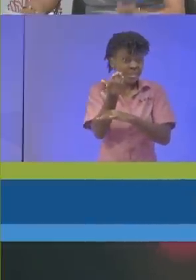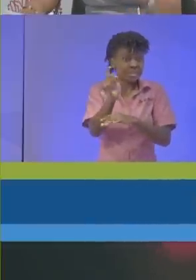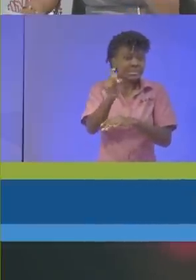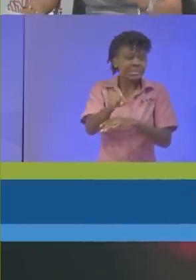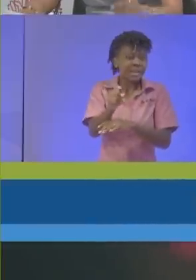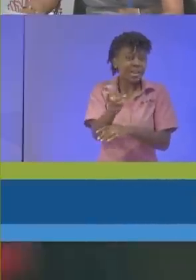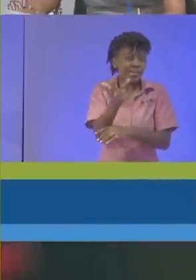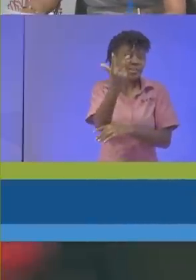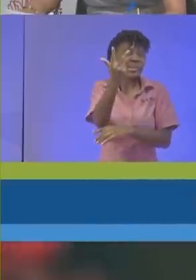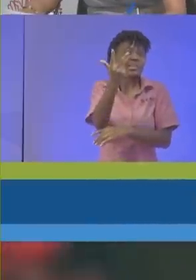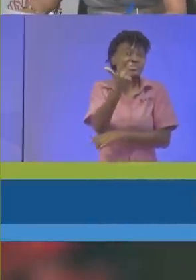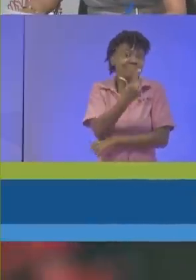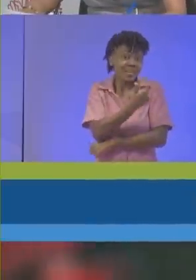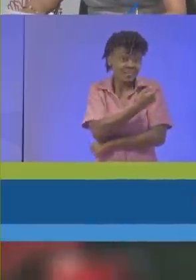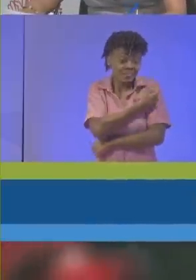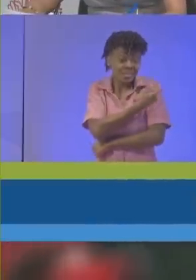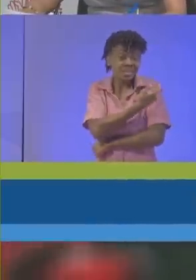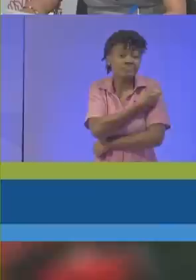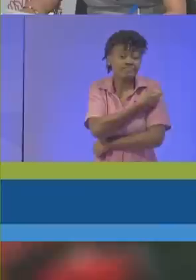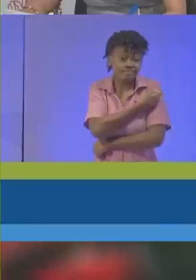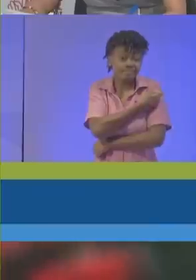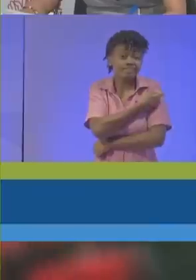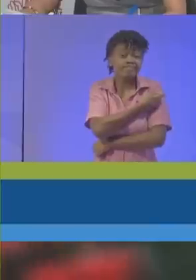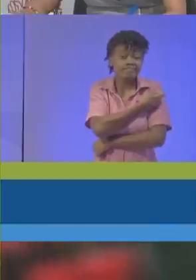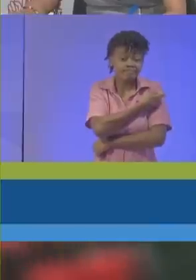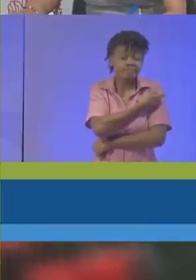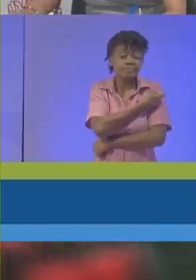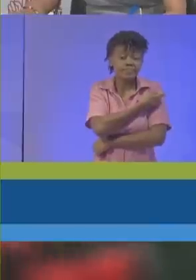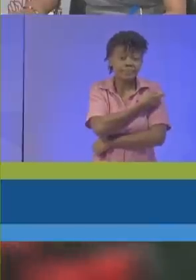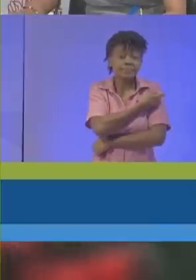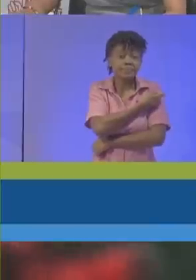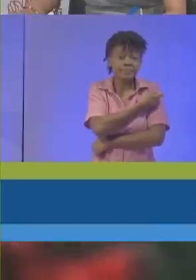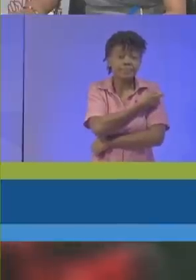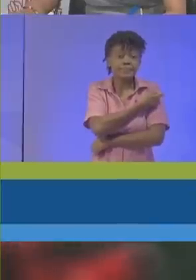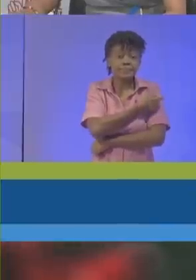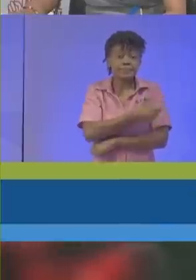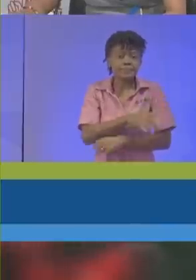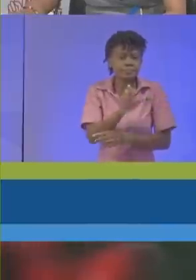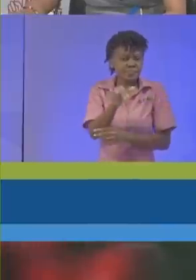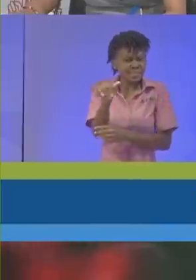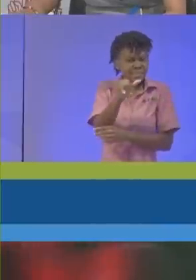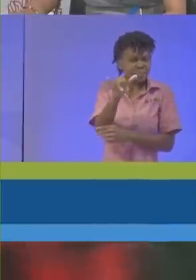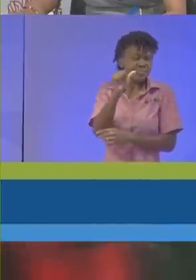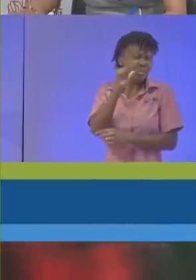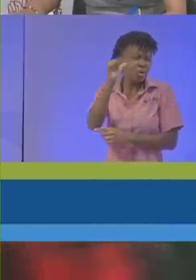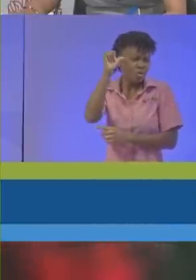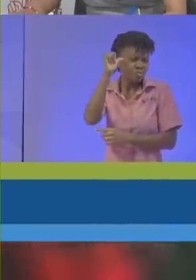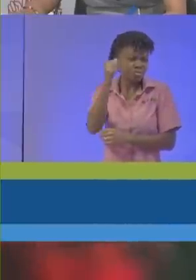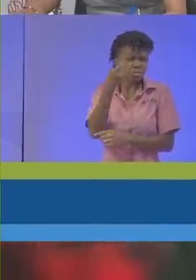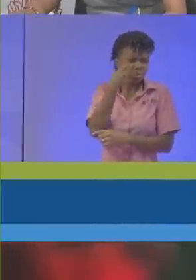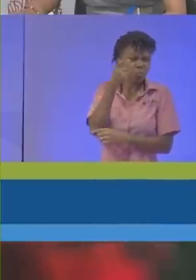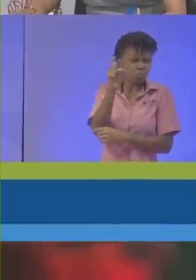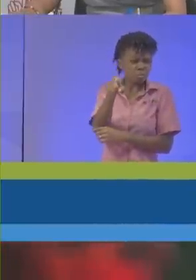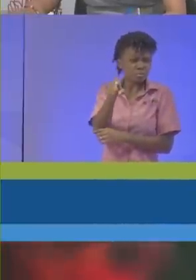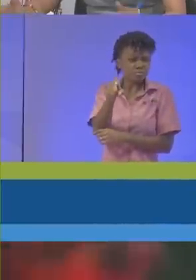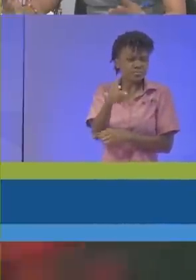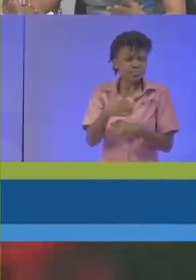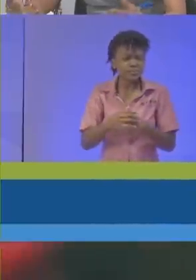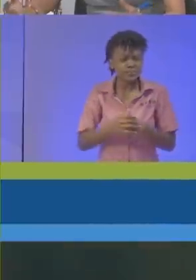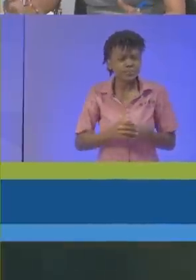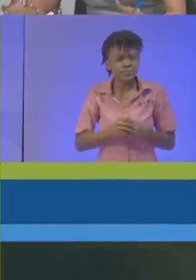other listing for adult vaccination, we will see that the immunization program not only